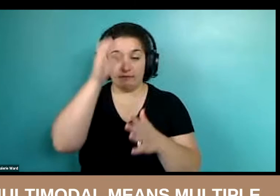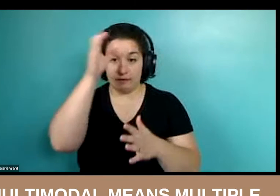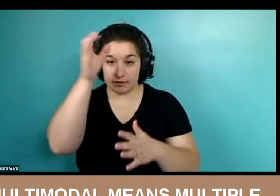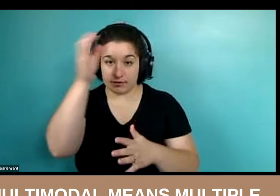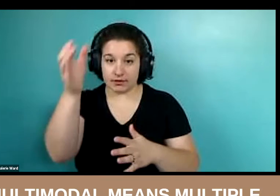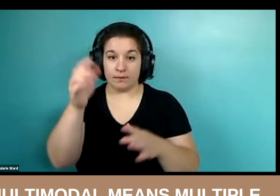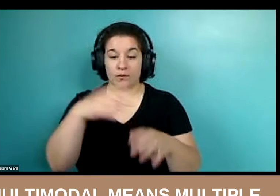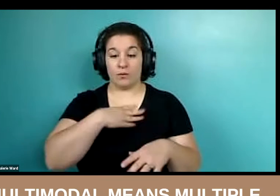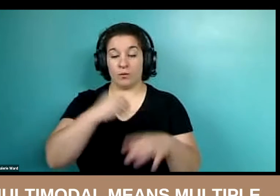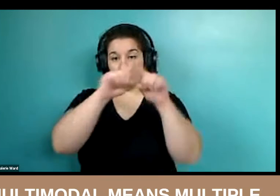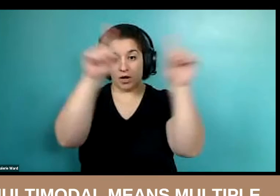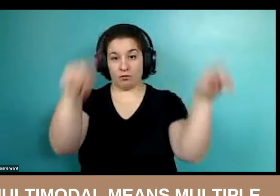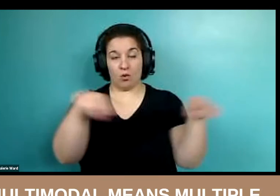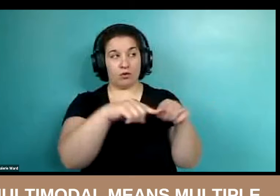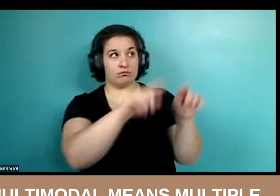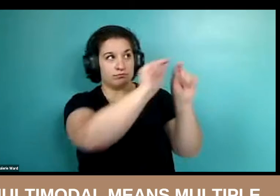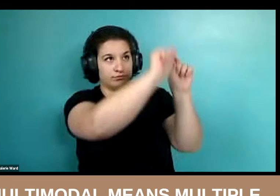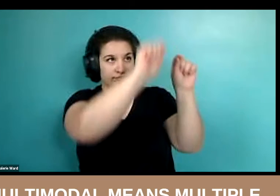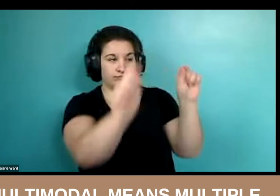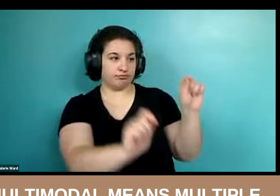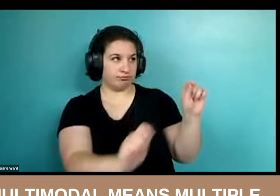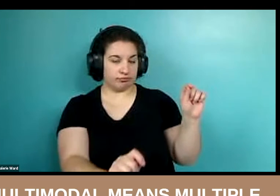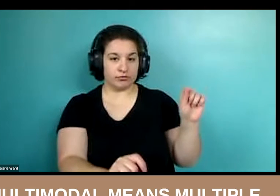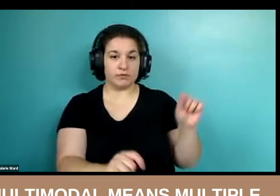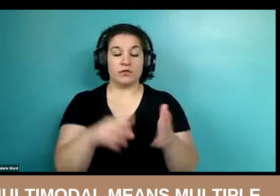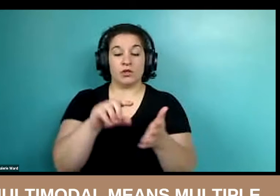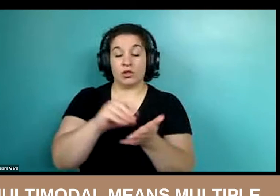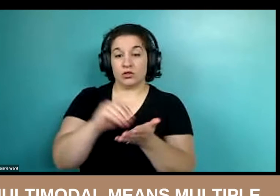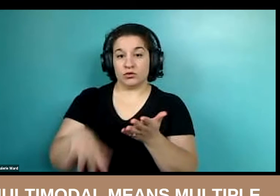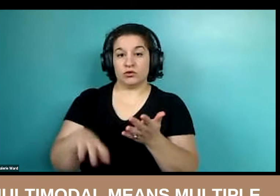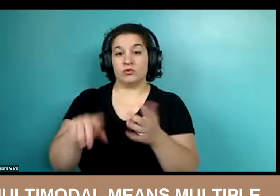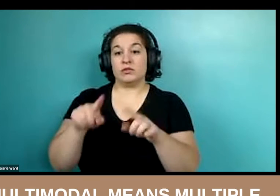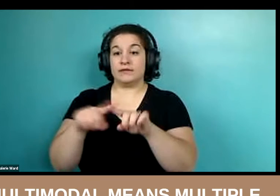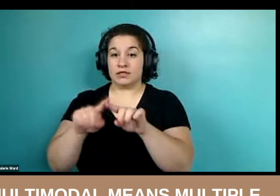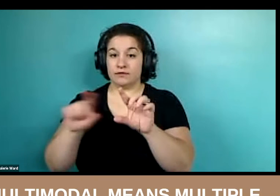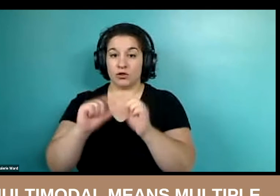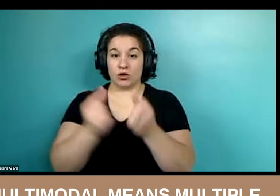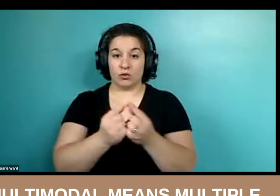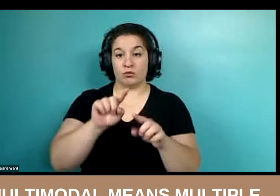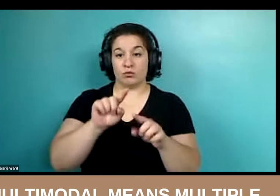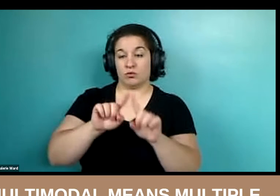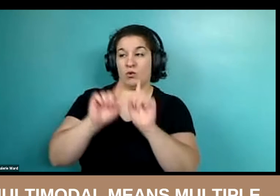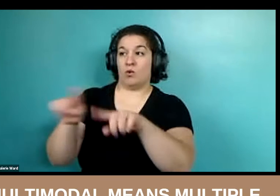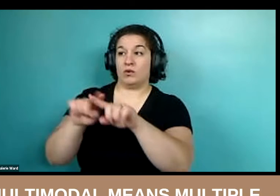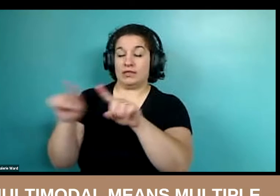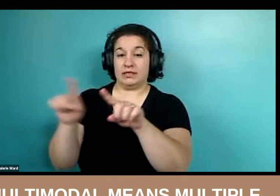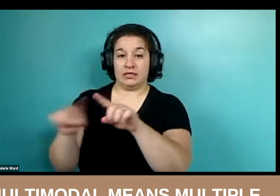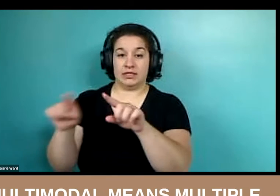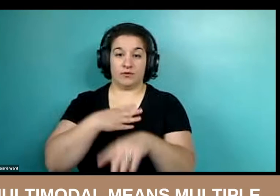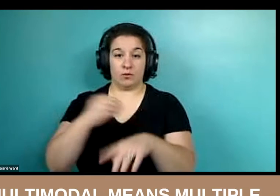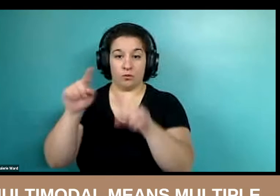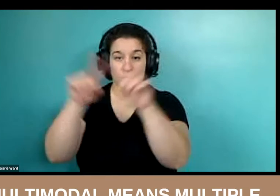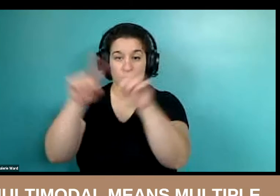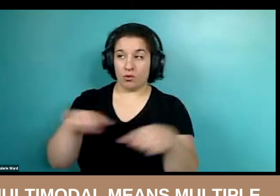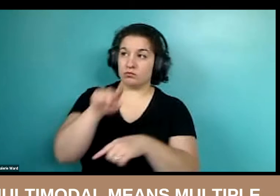we typically have students from different groups go to different whiteboards and provide feedback. We